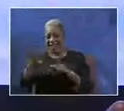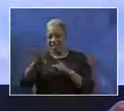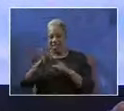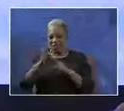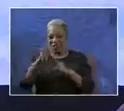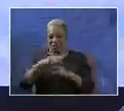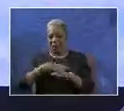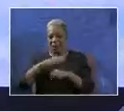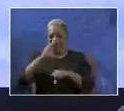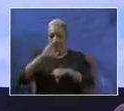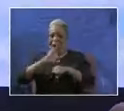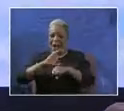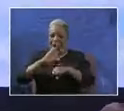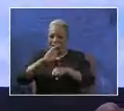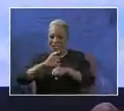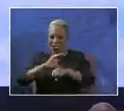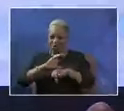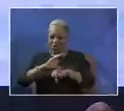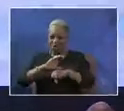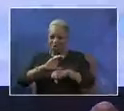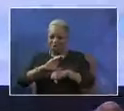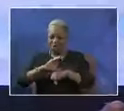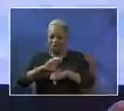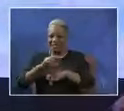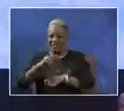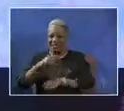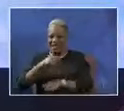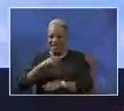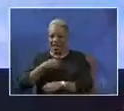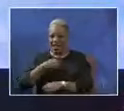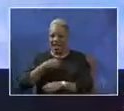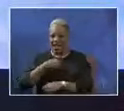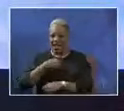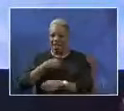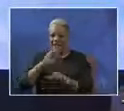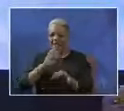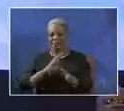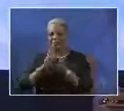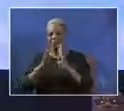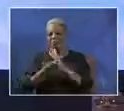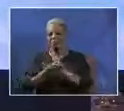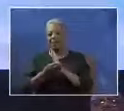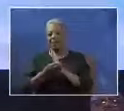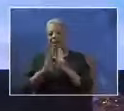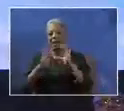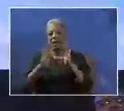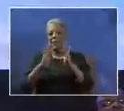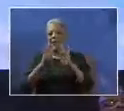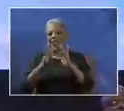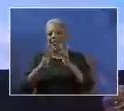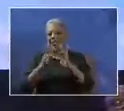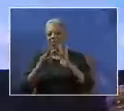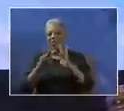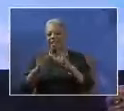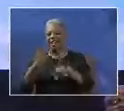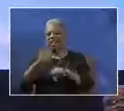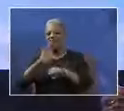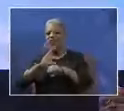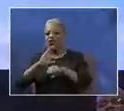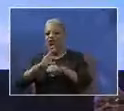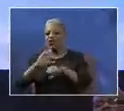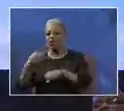live someplace else, but I'm going to gather with you as an online church member. I'm going to be an